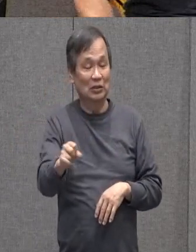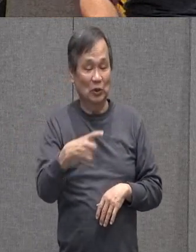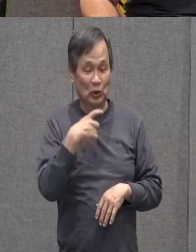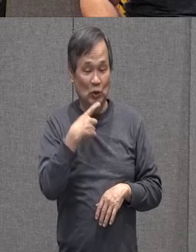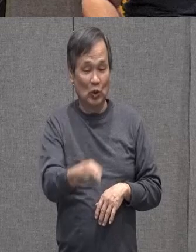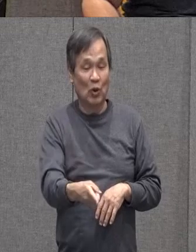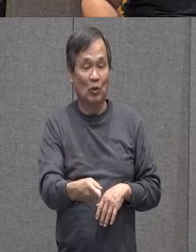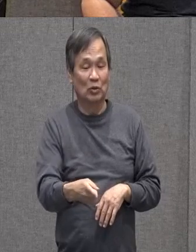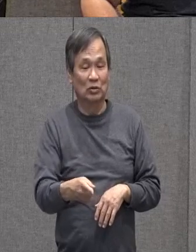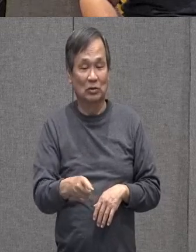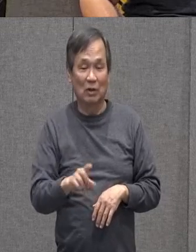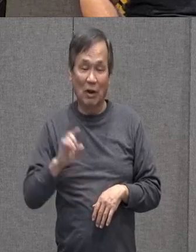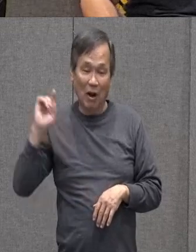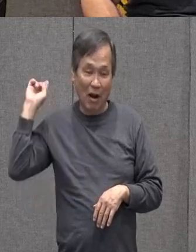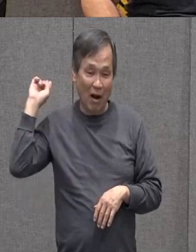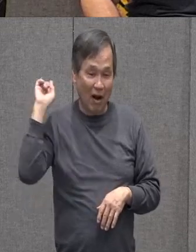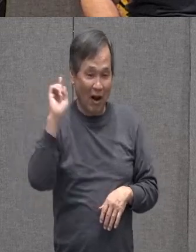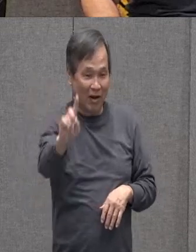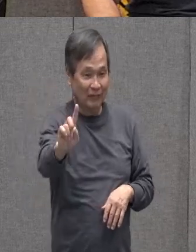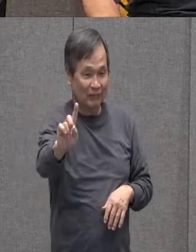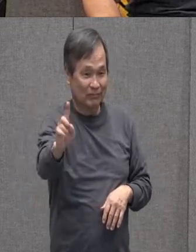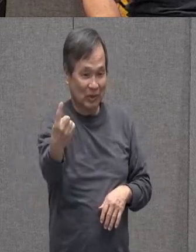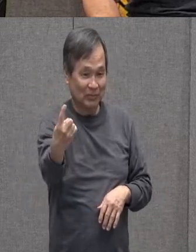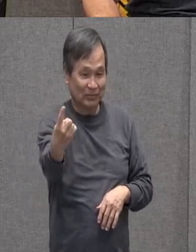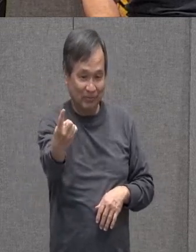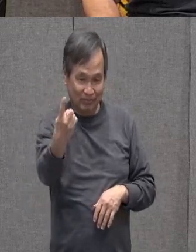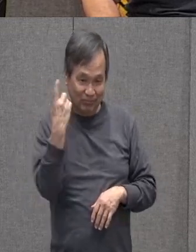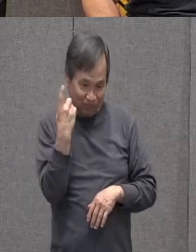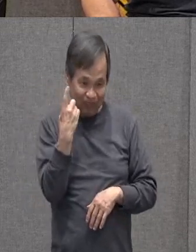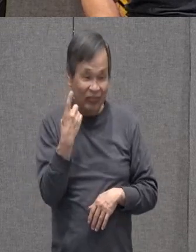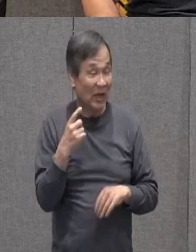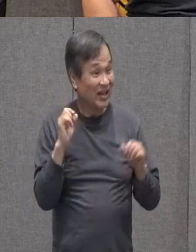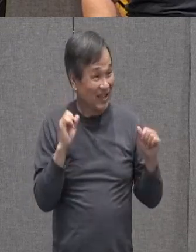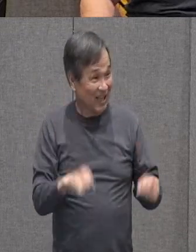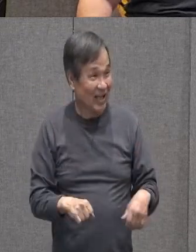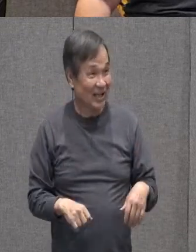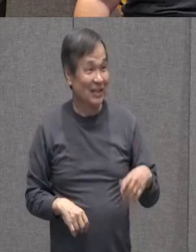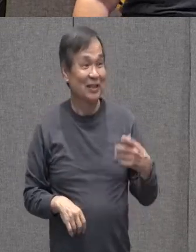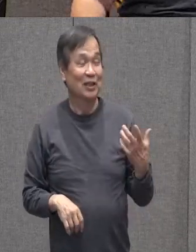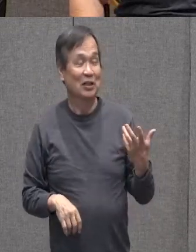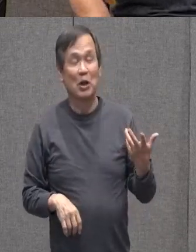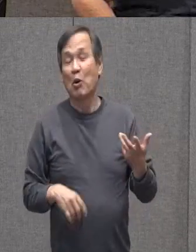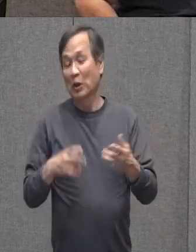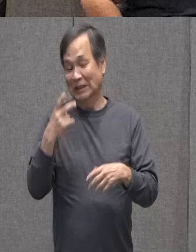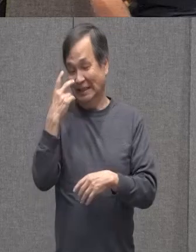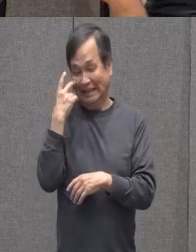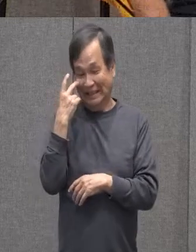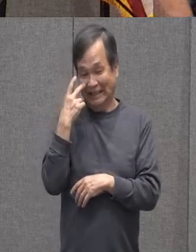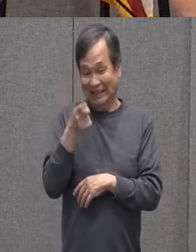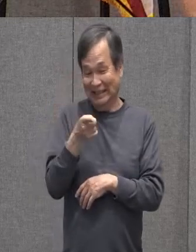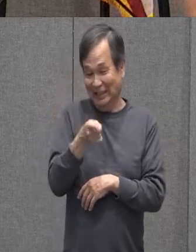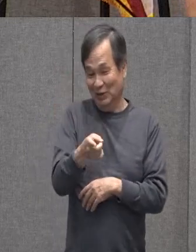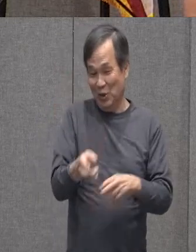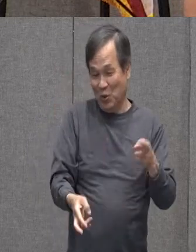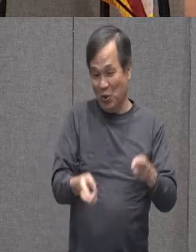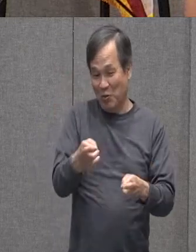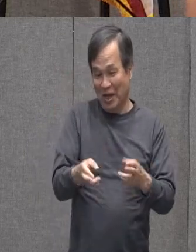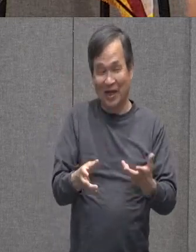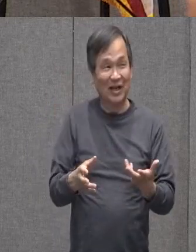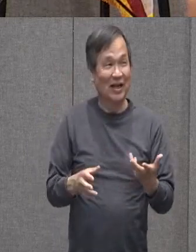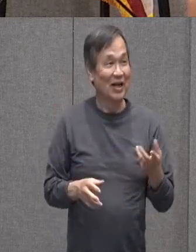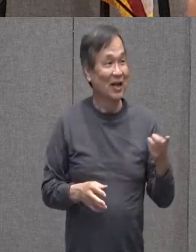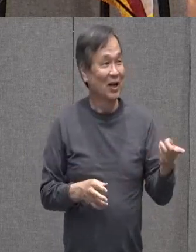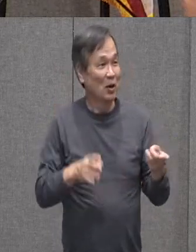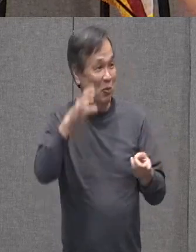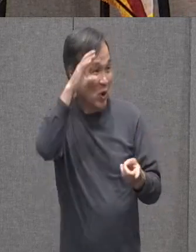move forward, turn around, and move back. So we're going to let him do that, or actually, we're going to let the robot do that. I don't know if it's a boy